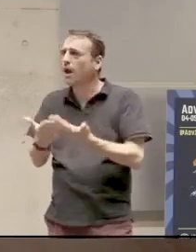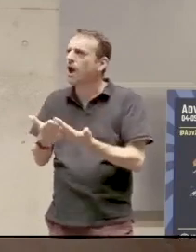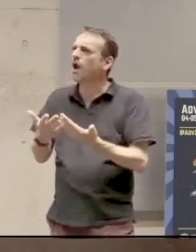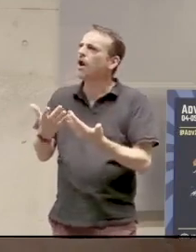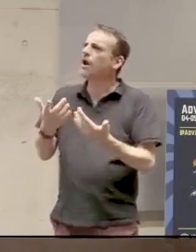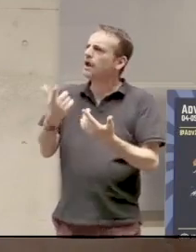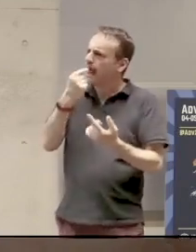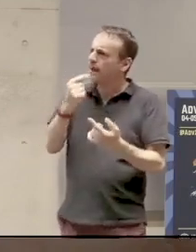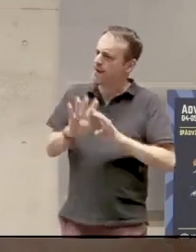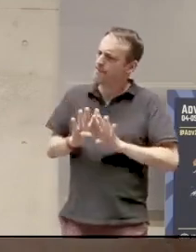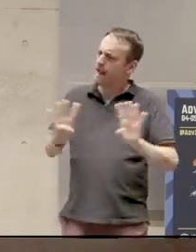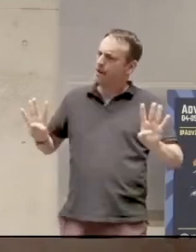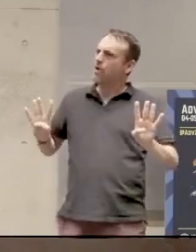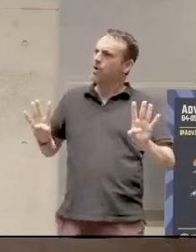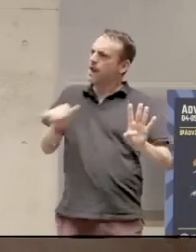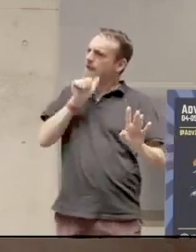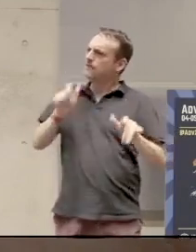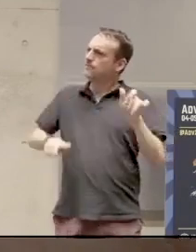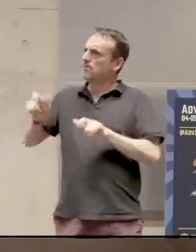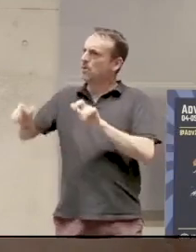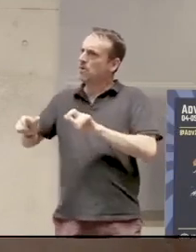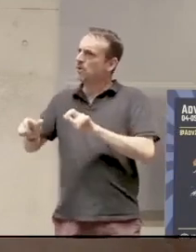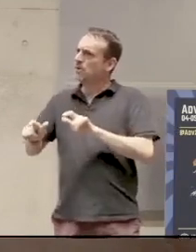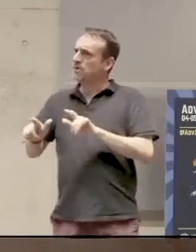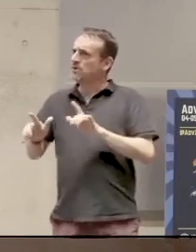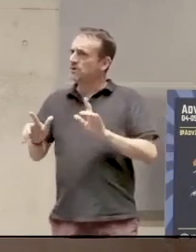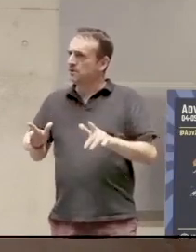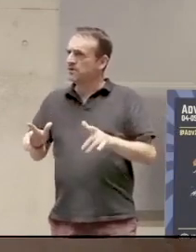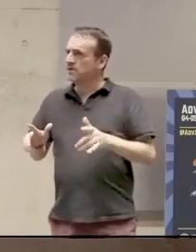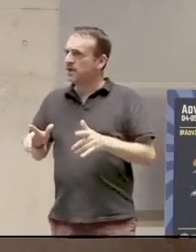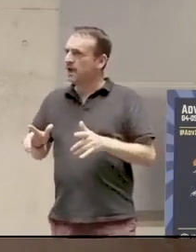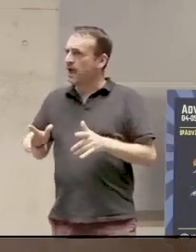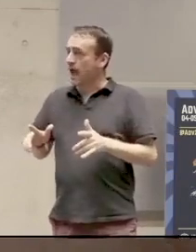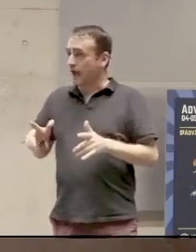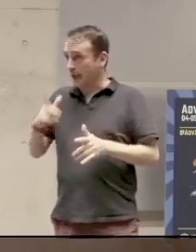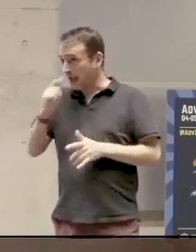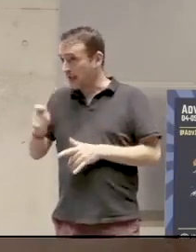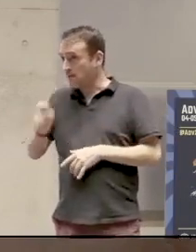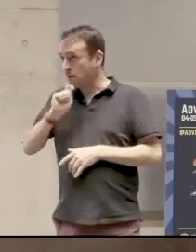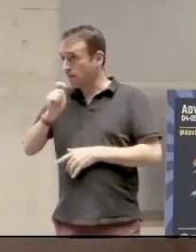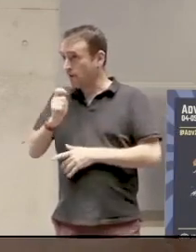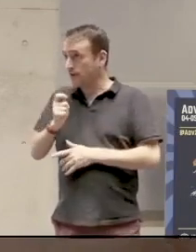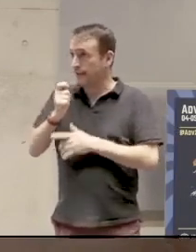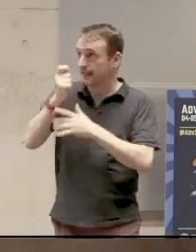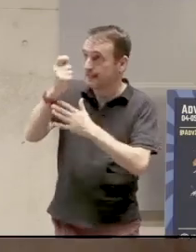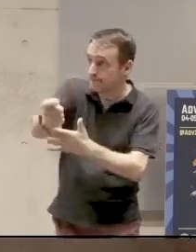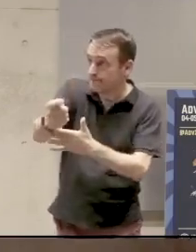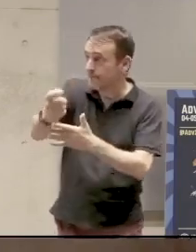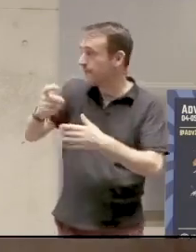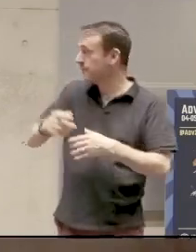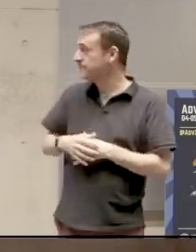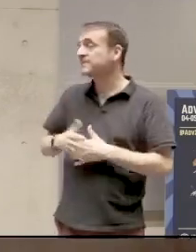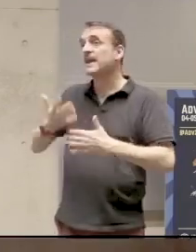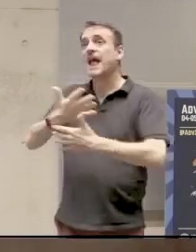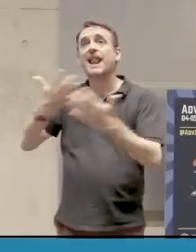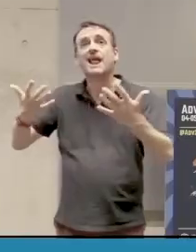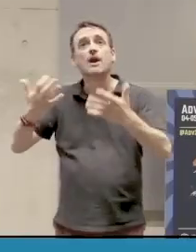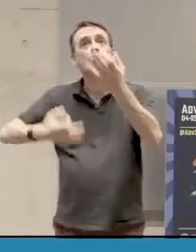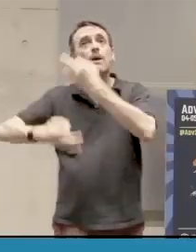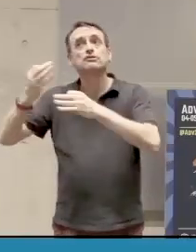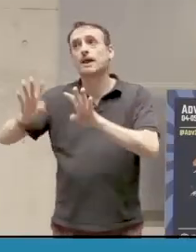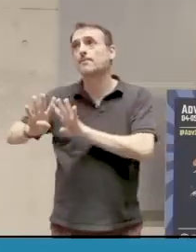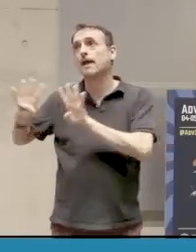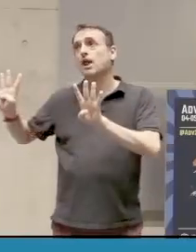wonderful panel of very nice people. I will gladly steal that microphone and whiz up to you with it. Does anybody have a question for our